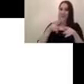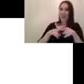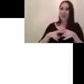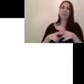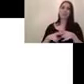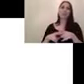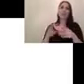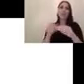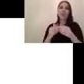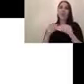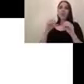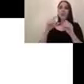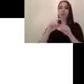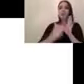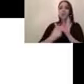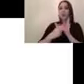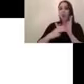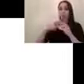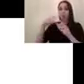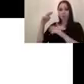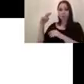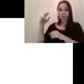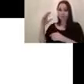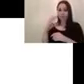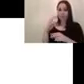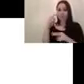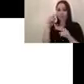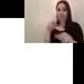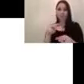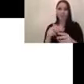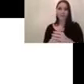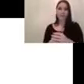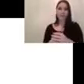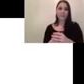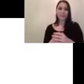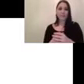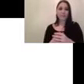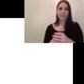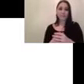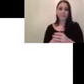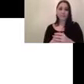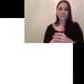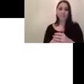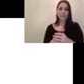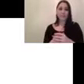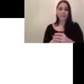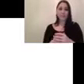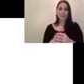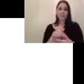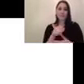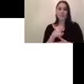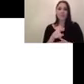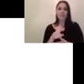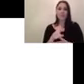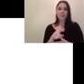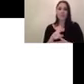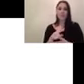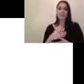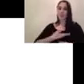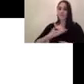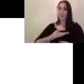drones. After graduate, I joined Crown RTC. It's a forklift company. And in this